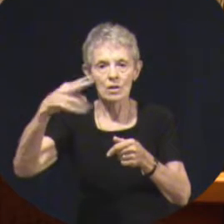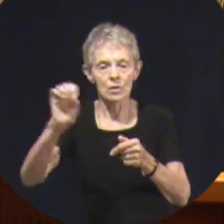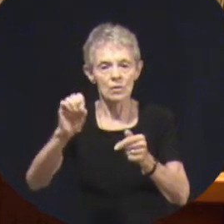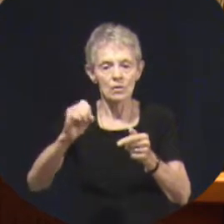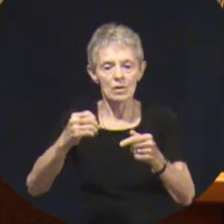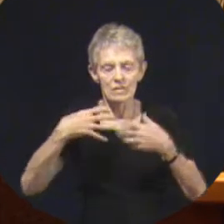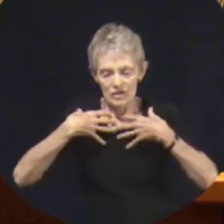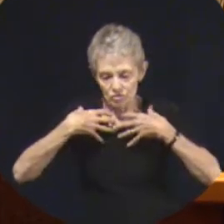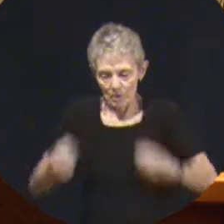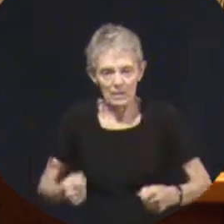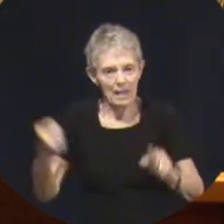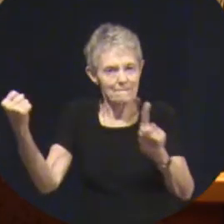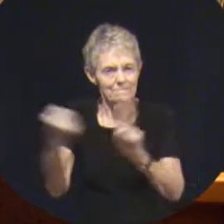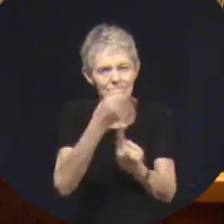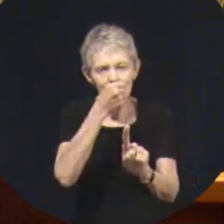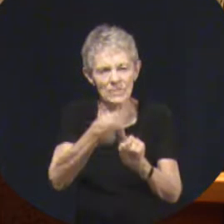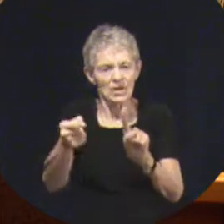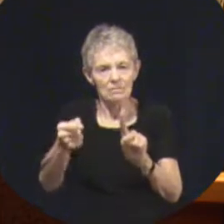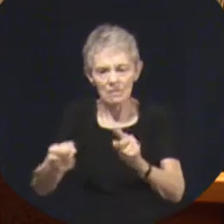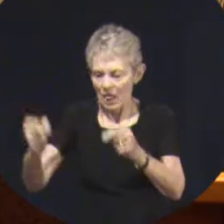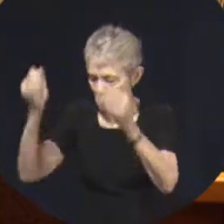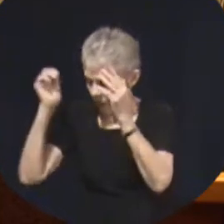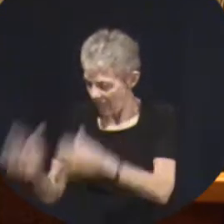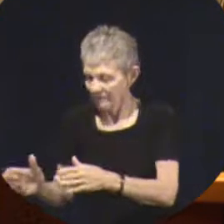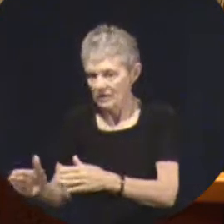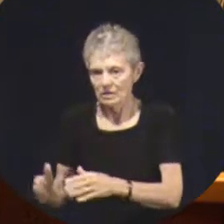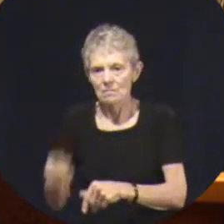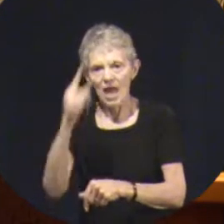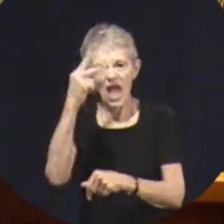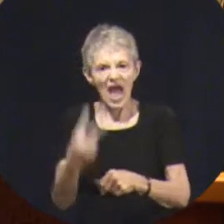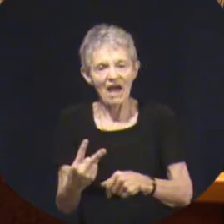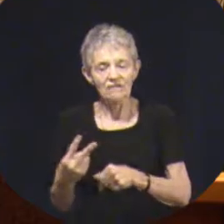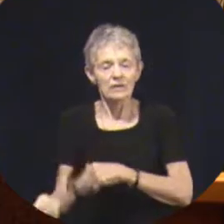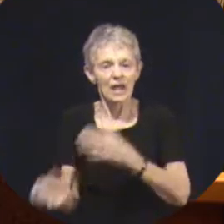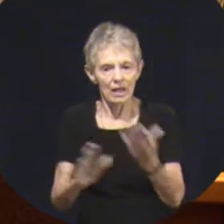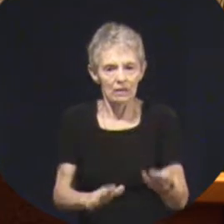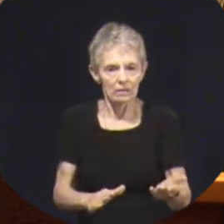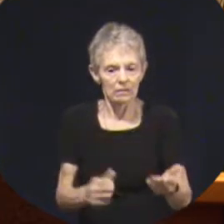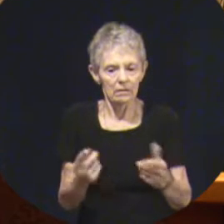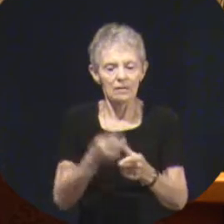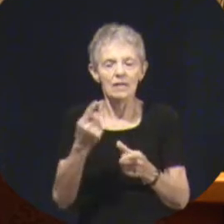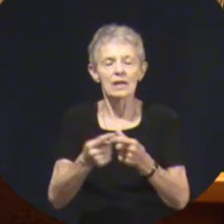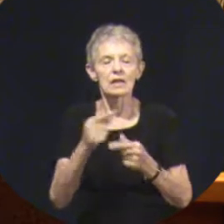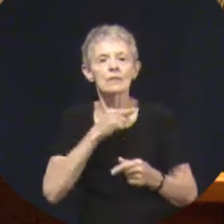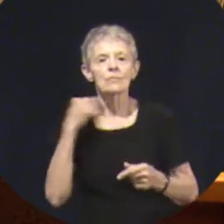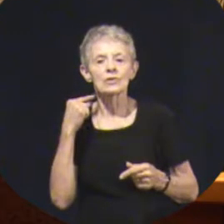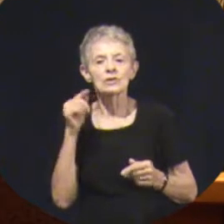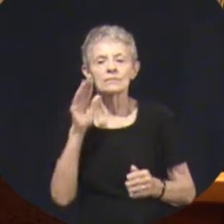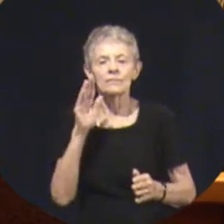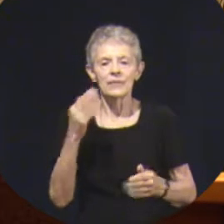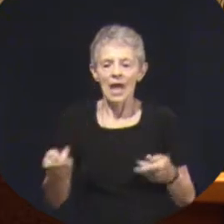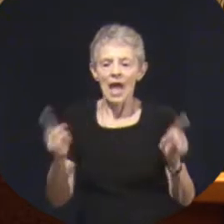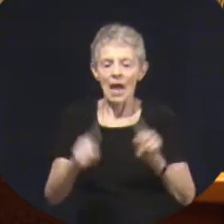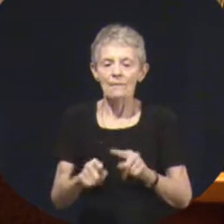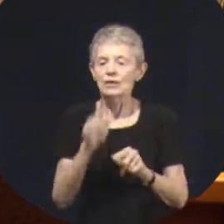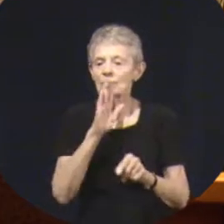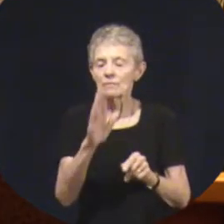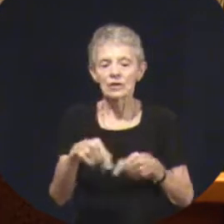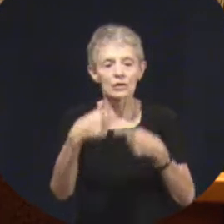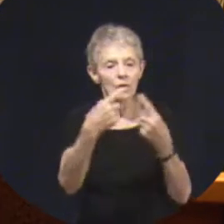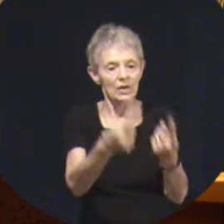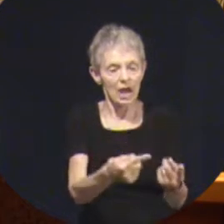They stripped him and beat him and went off, leaving him half dead. A priest happened to be going